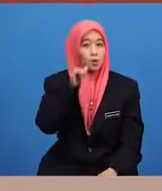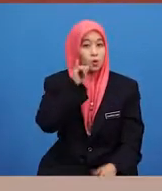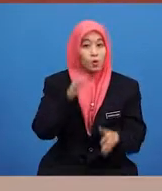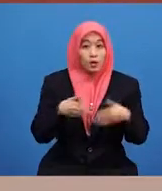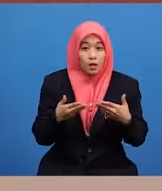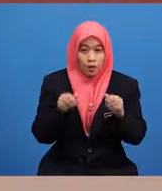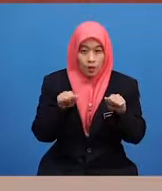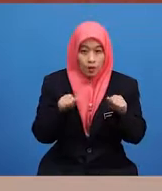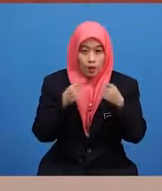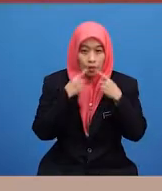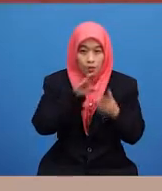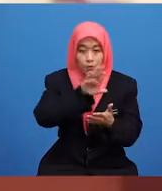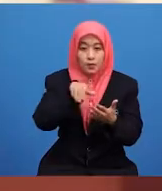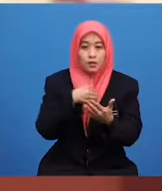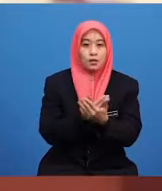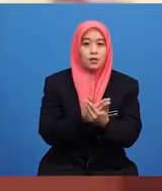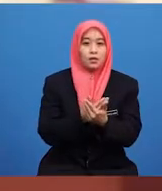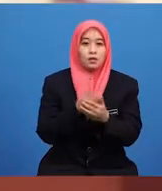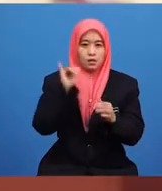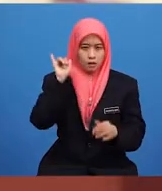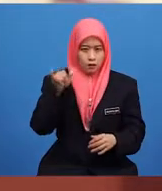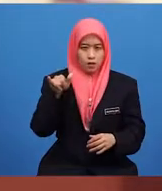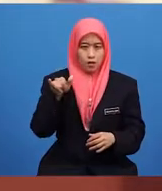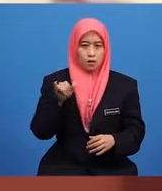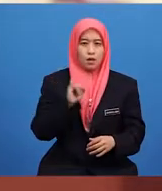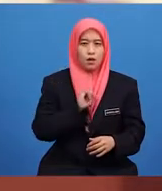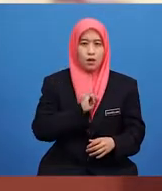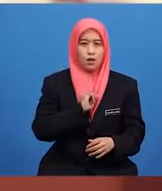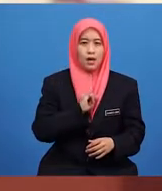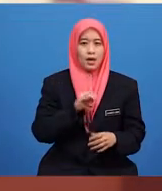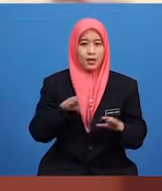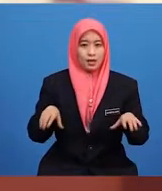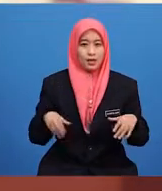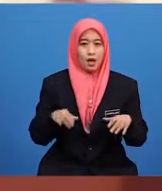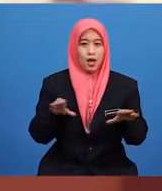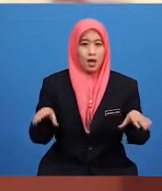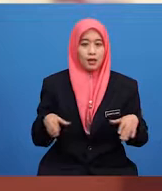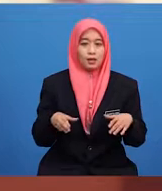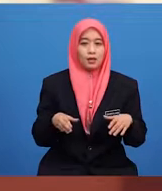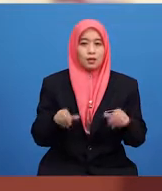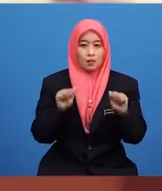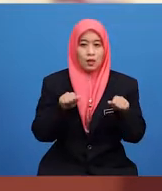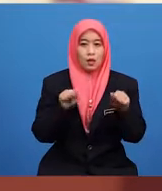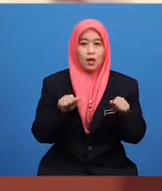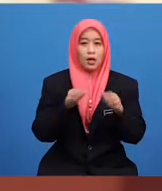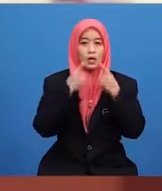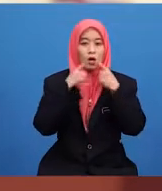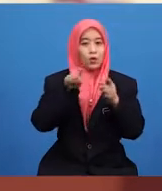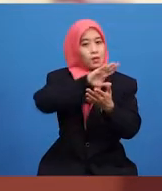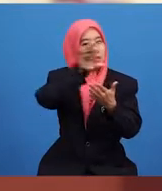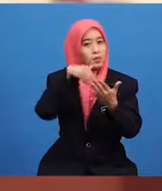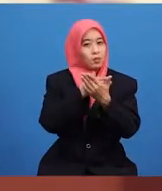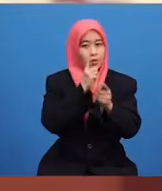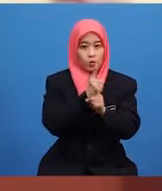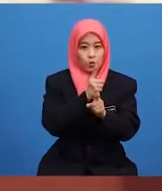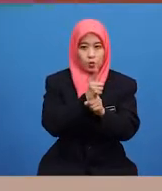answer everything correctly? Yes, I did. I managed to answer everything